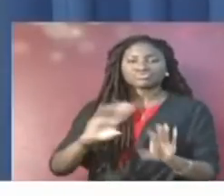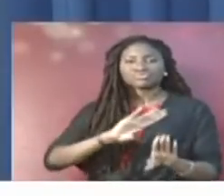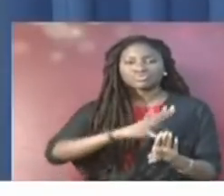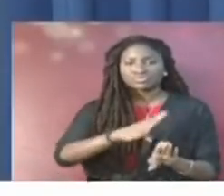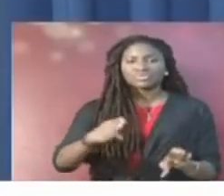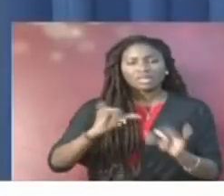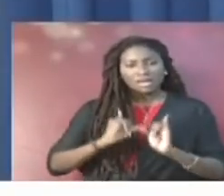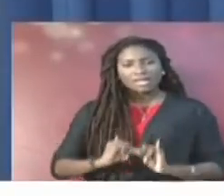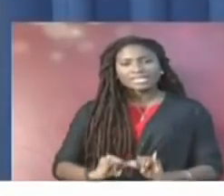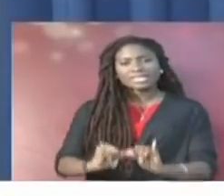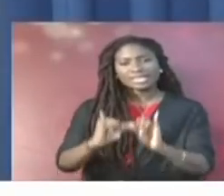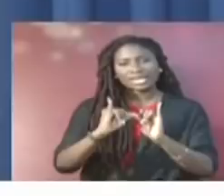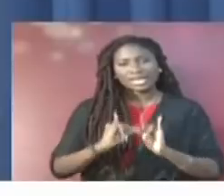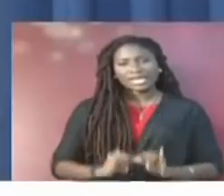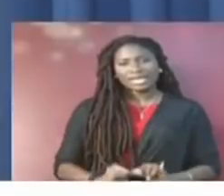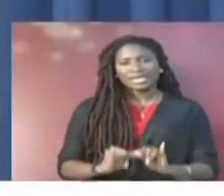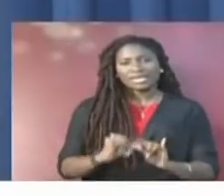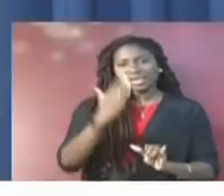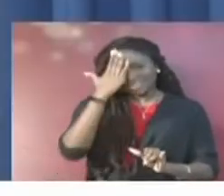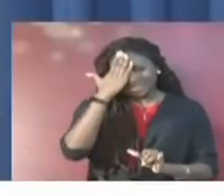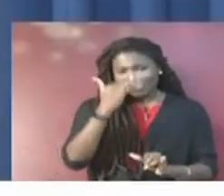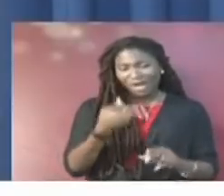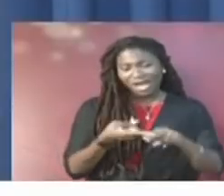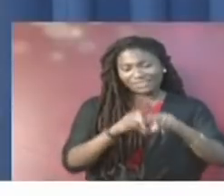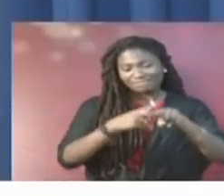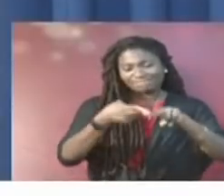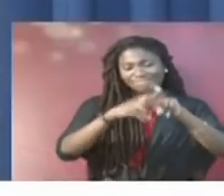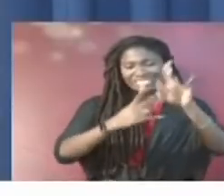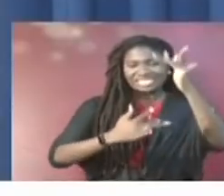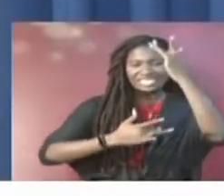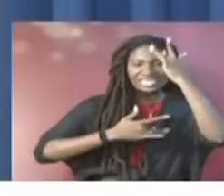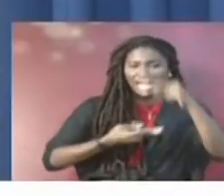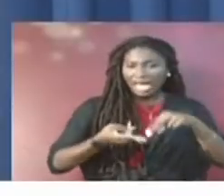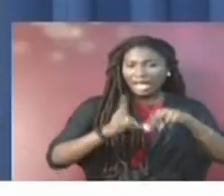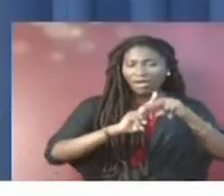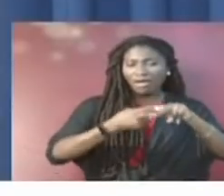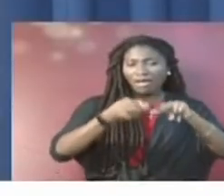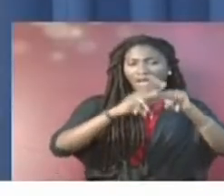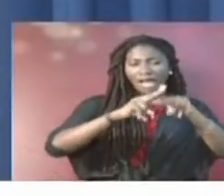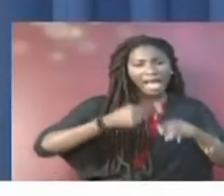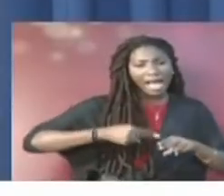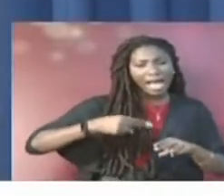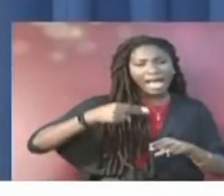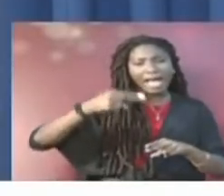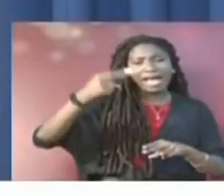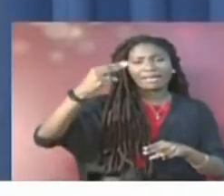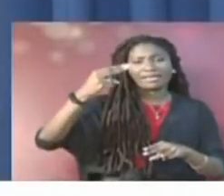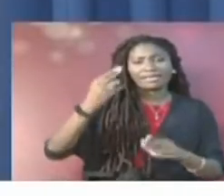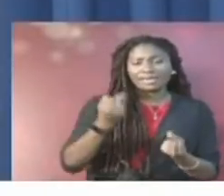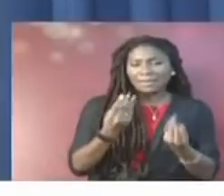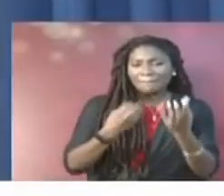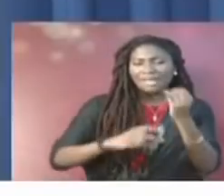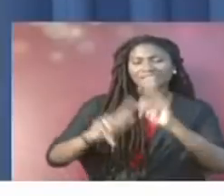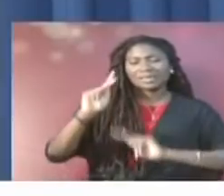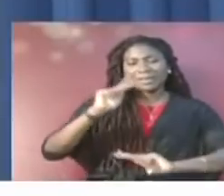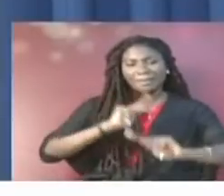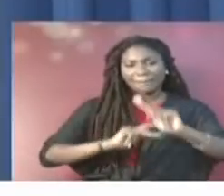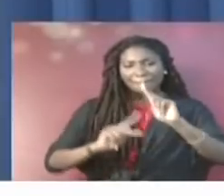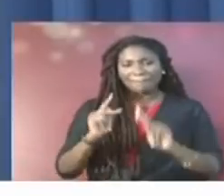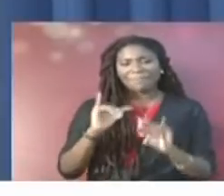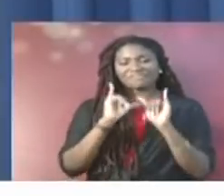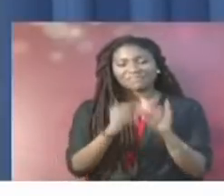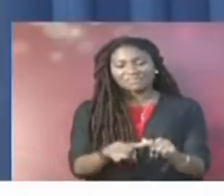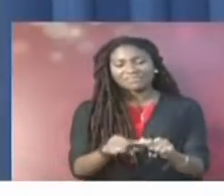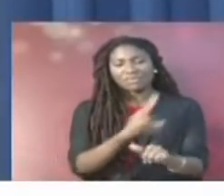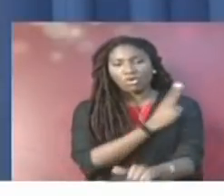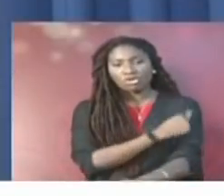is continuing to increase the rate of this virus to a very high rate and is resulting in persons going into the hospitals. But we did